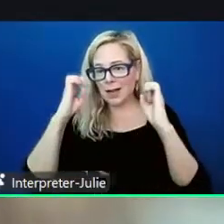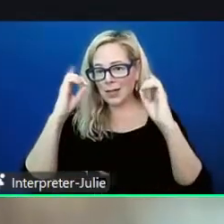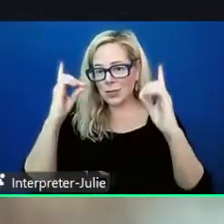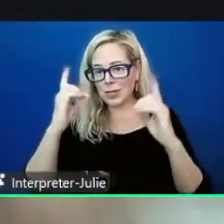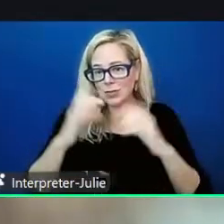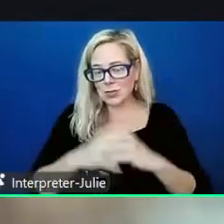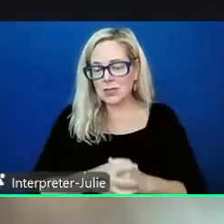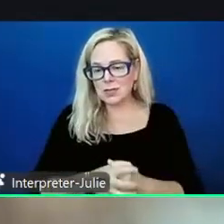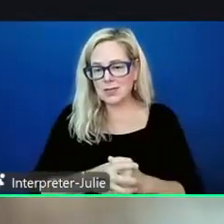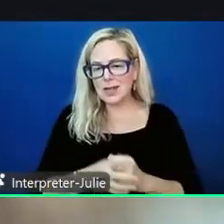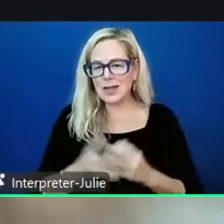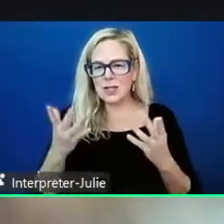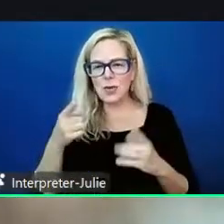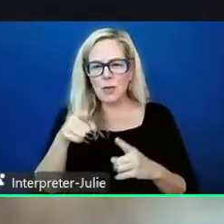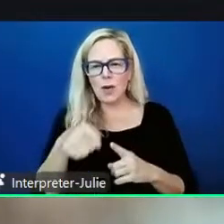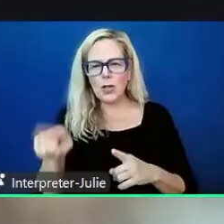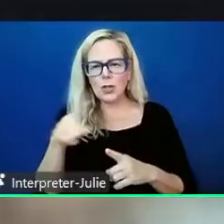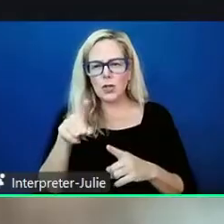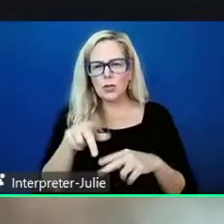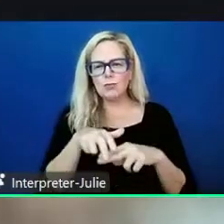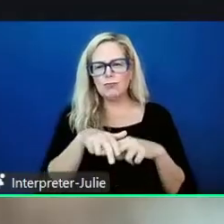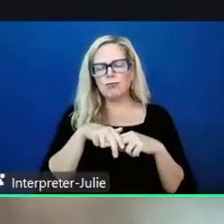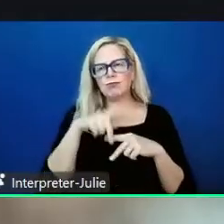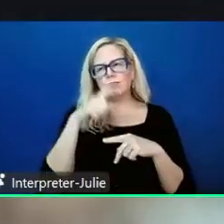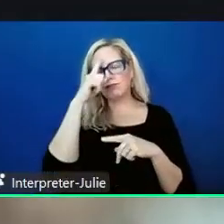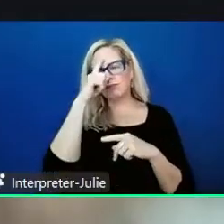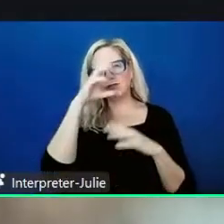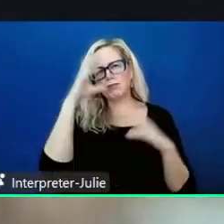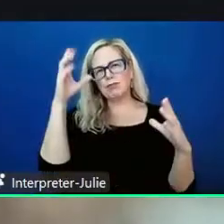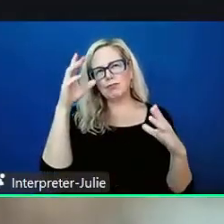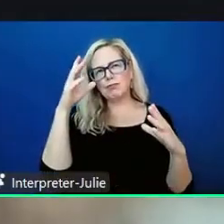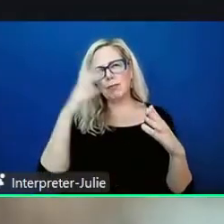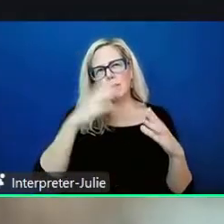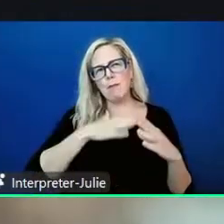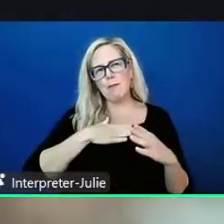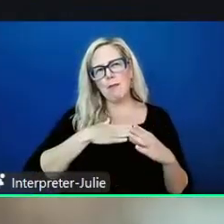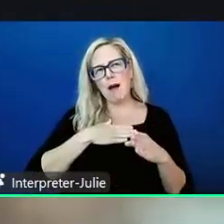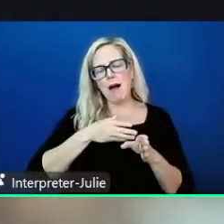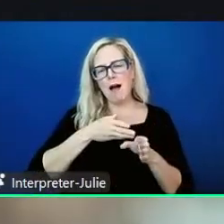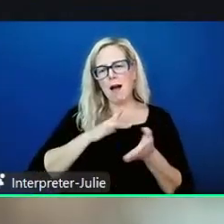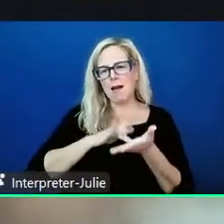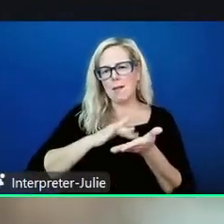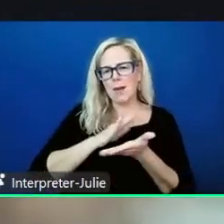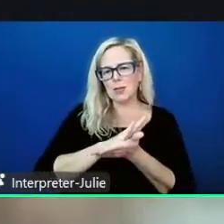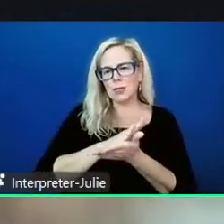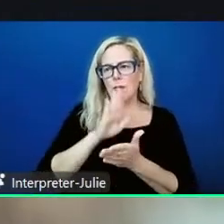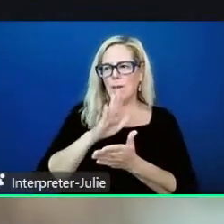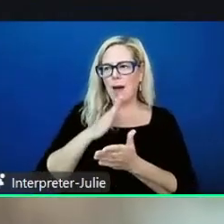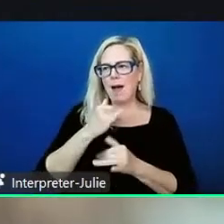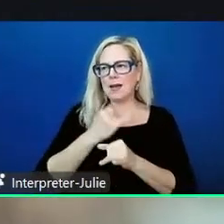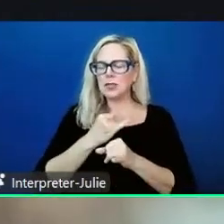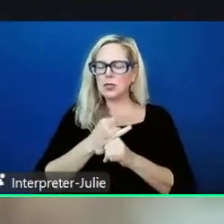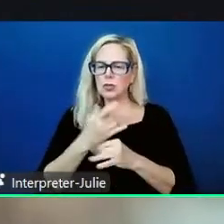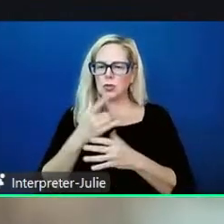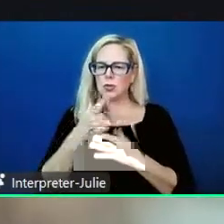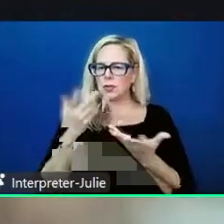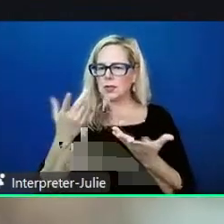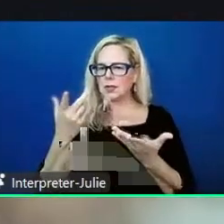think about your own institution. What is one barrier you've seen and where are students falling through the cracks?